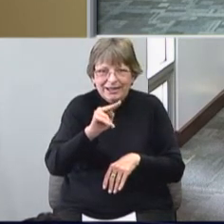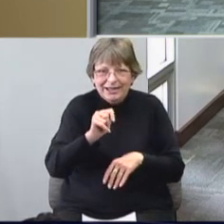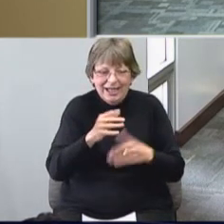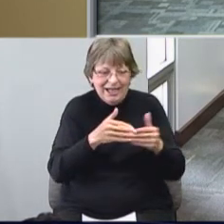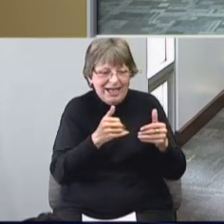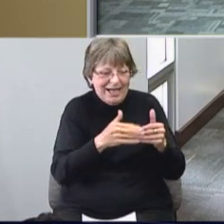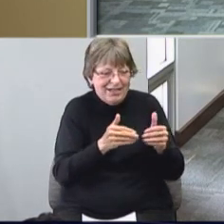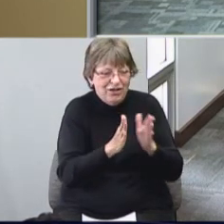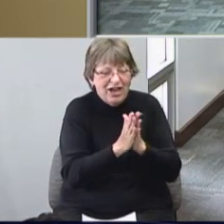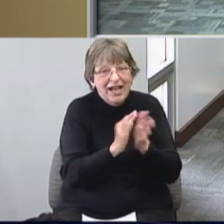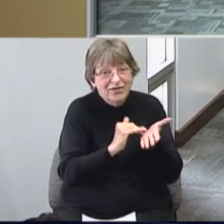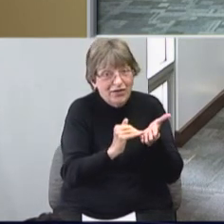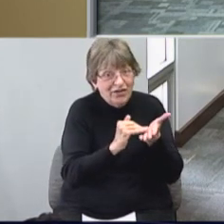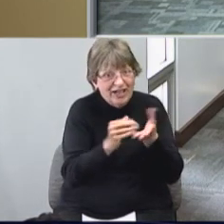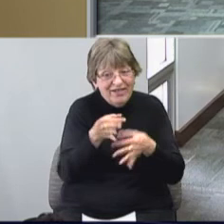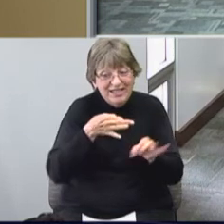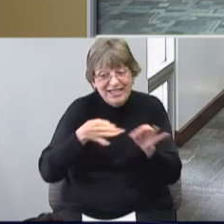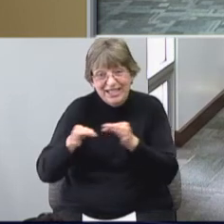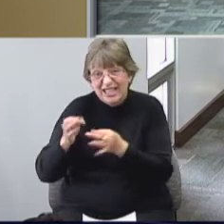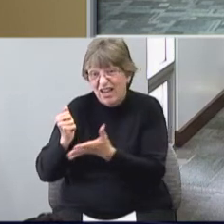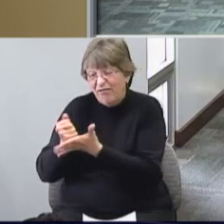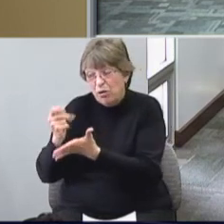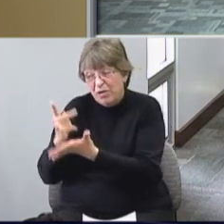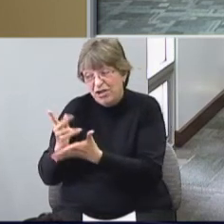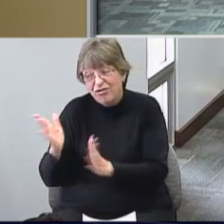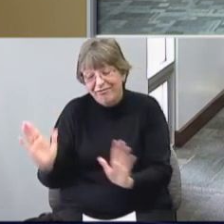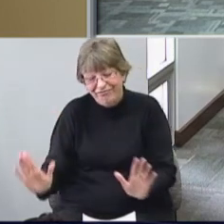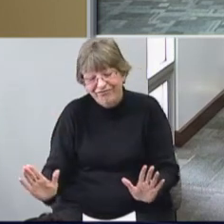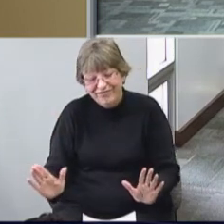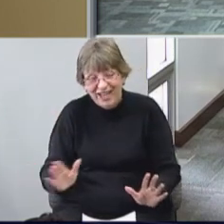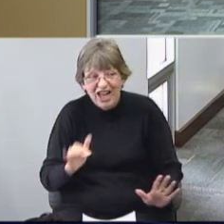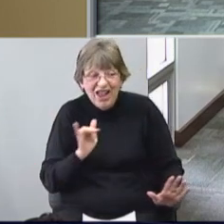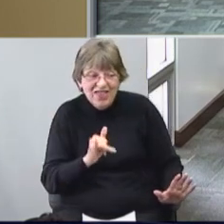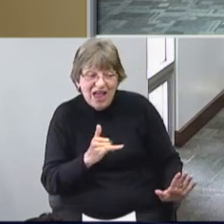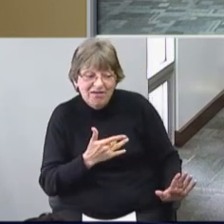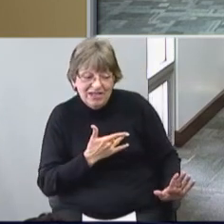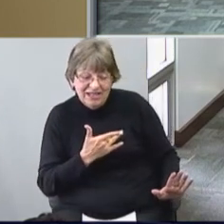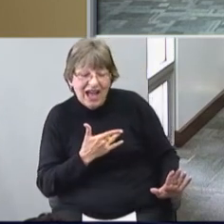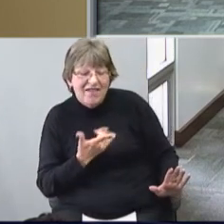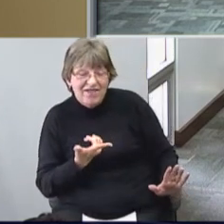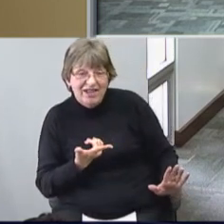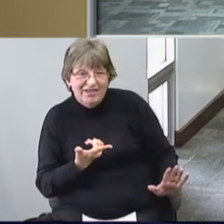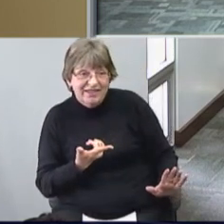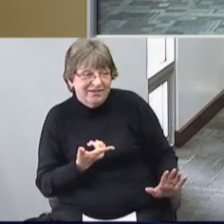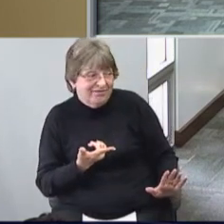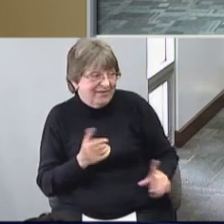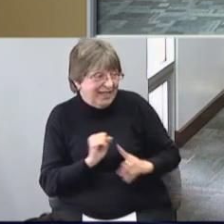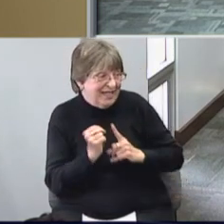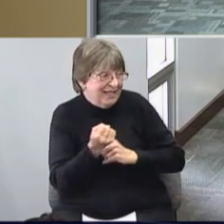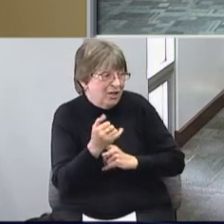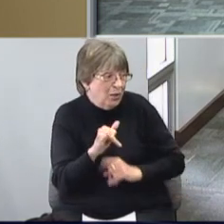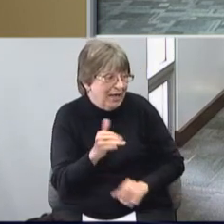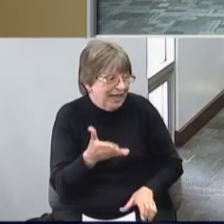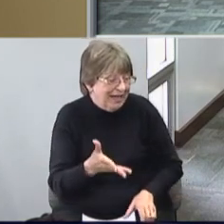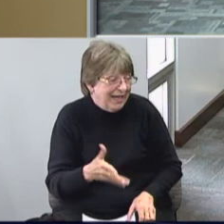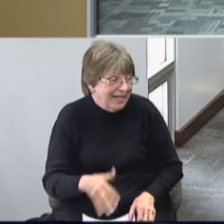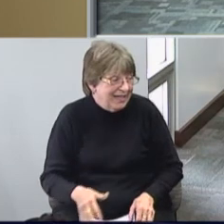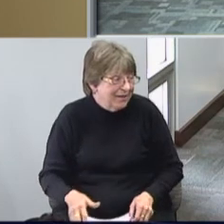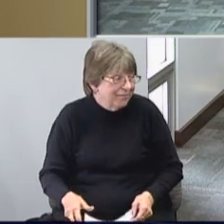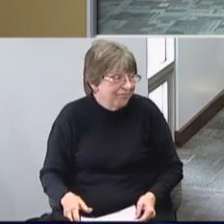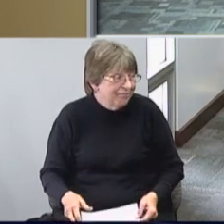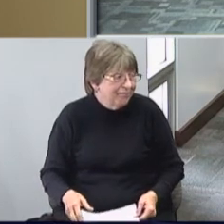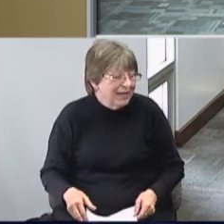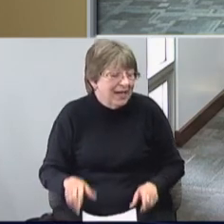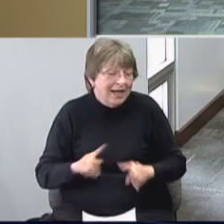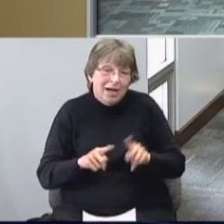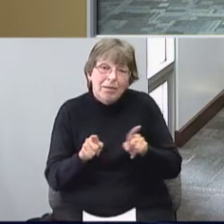than permission That's Mhm. what my Yeah. concern was when I noticed a Yeah. permit wasn't pulled. in a situation like this. And that's something I struggle with, but I'm